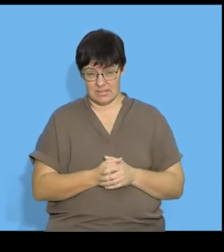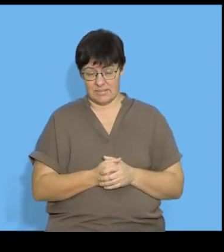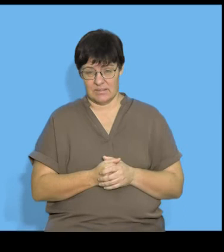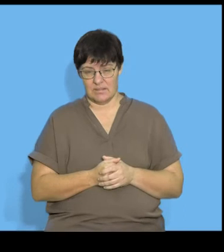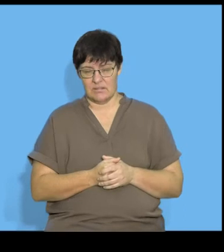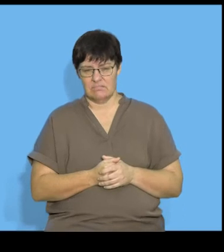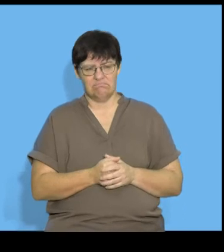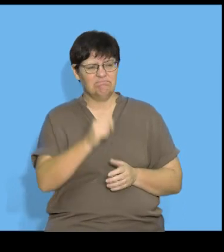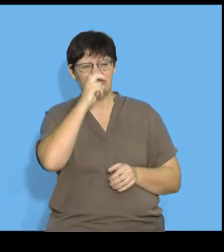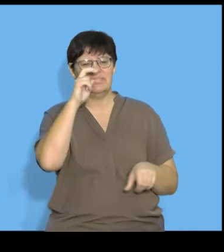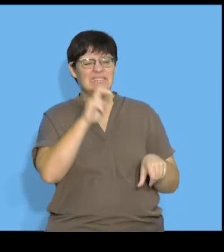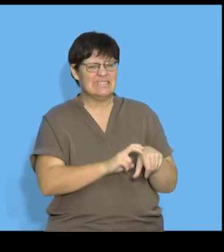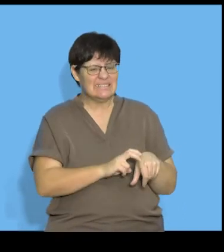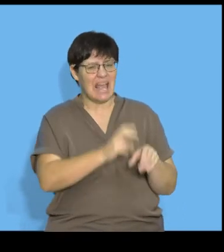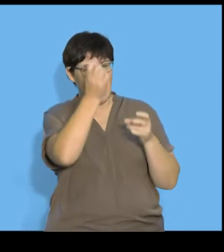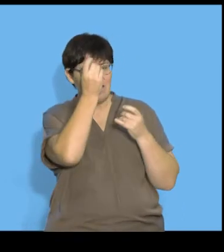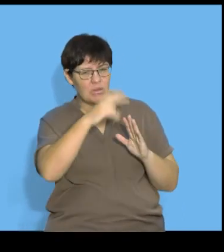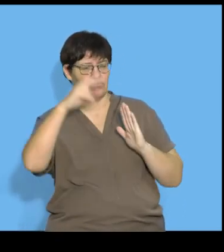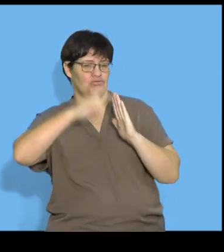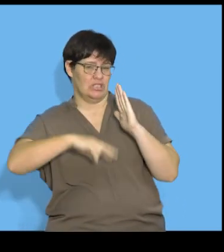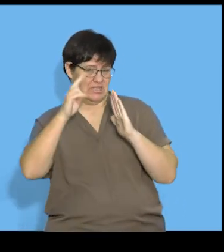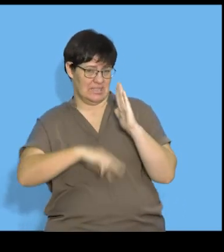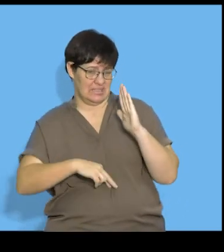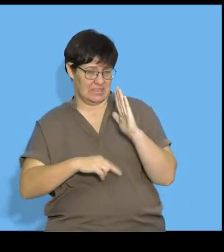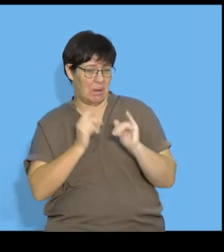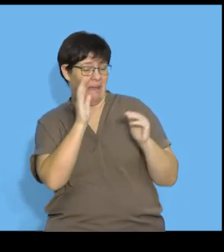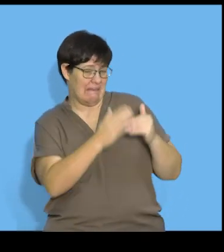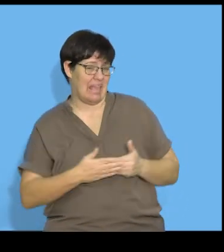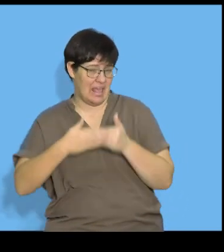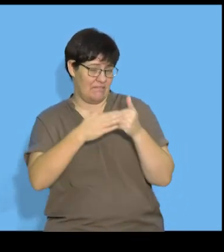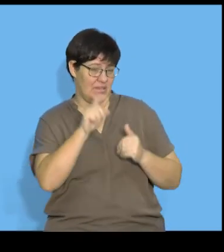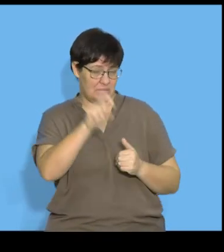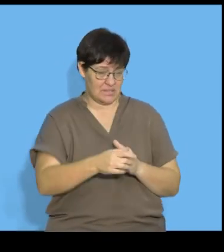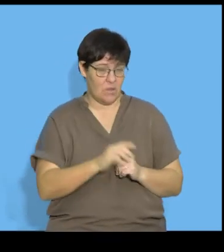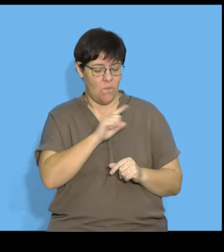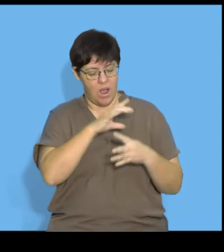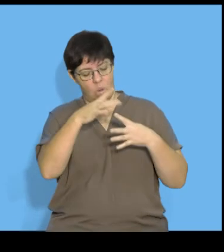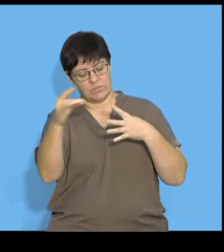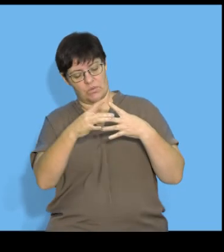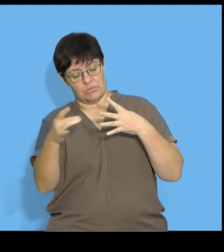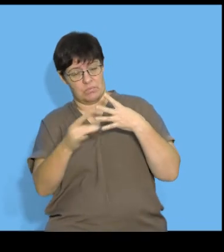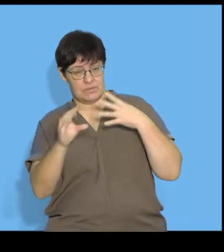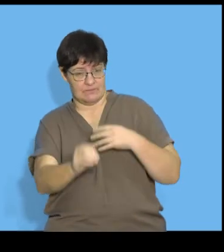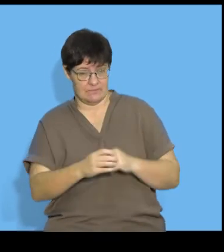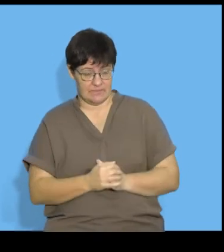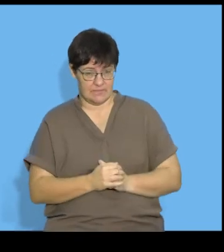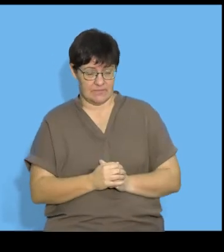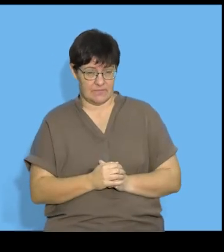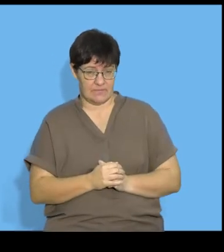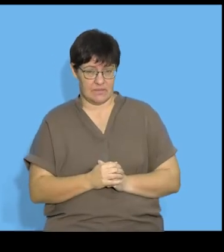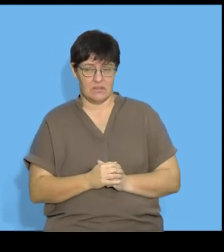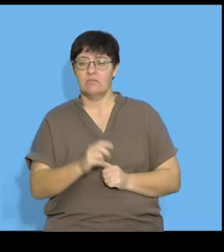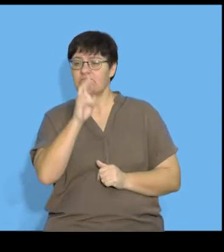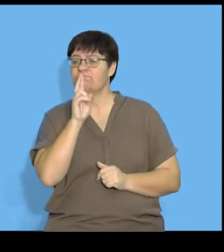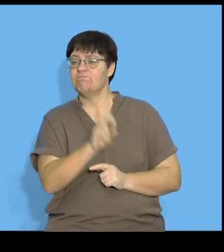And you need to read the information very carefully because it gives you options. Now it says, indicate